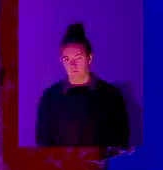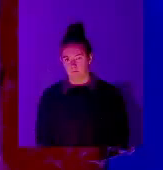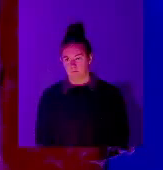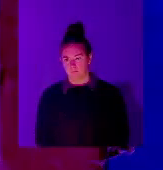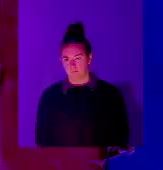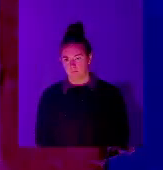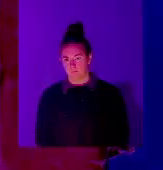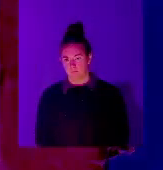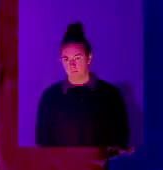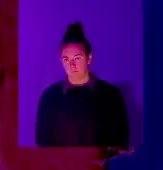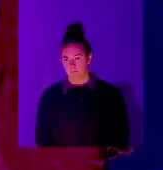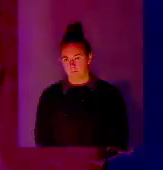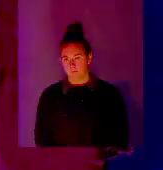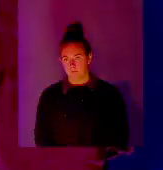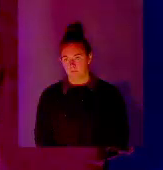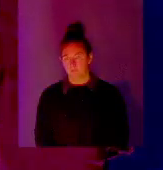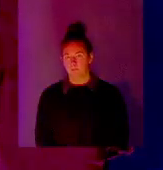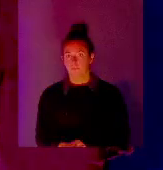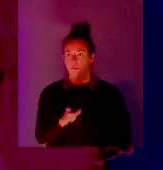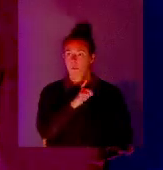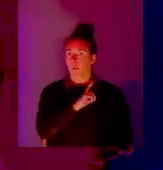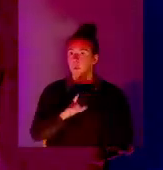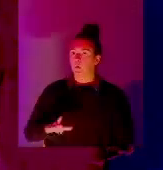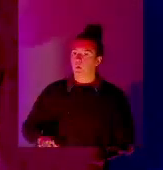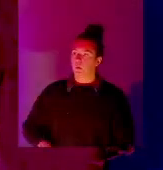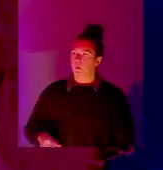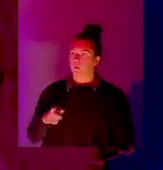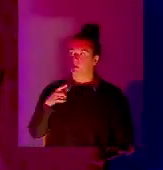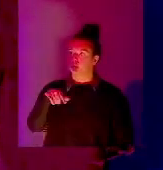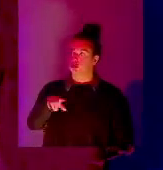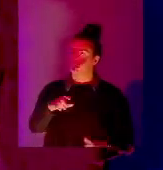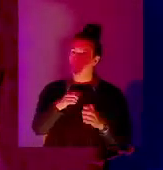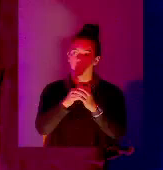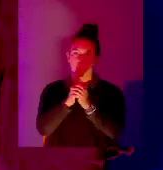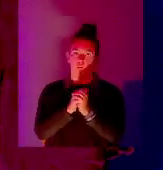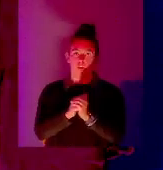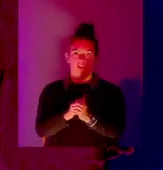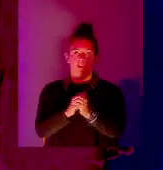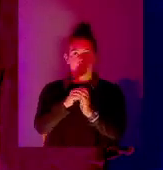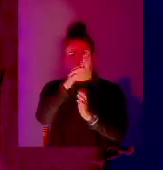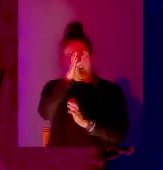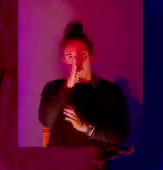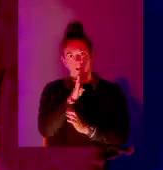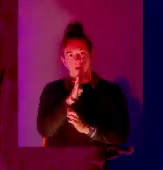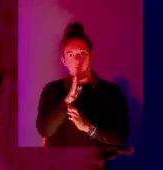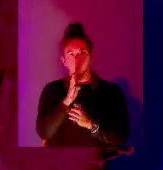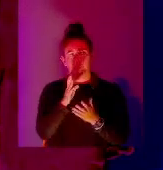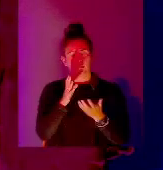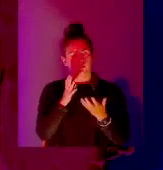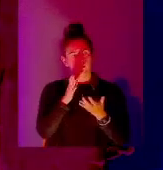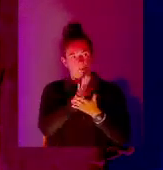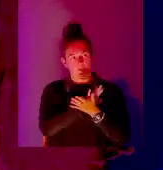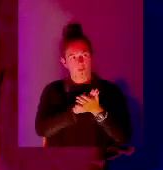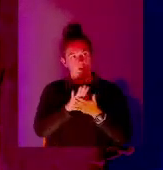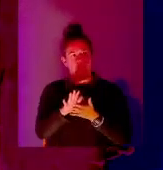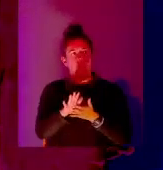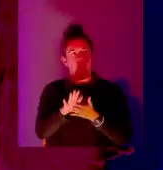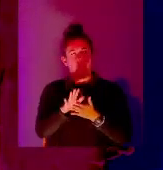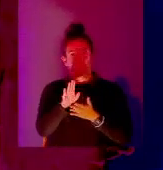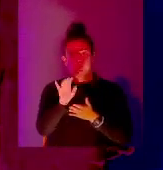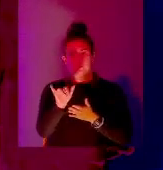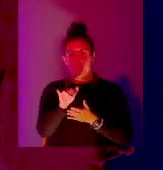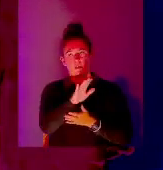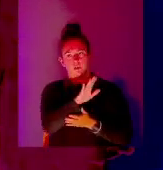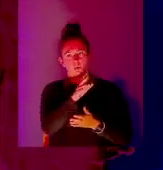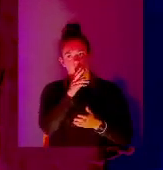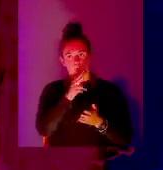Lord, you prayed that God would sanctify us by his truth. The sanctification